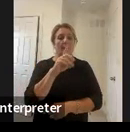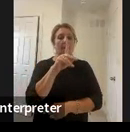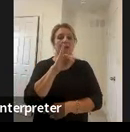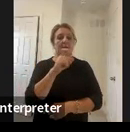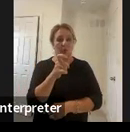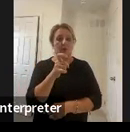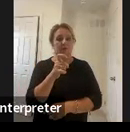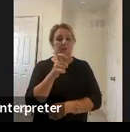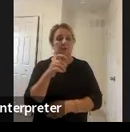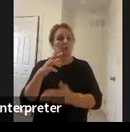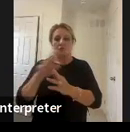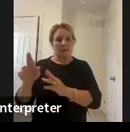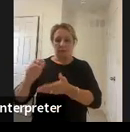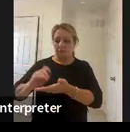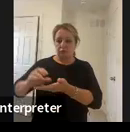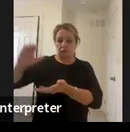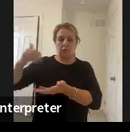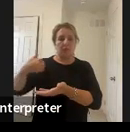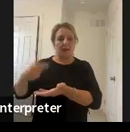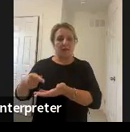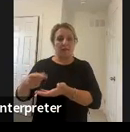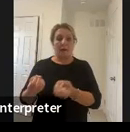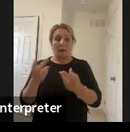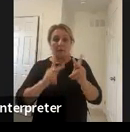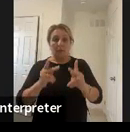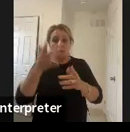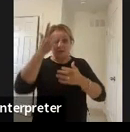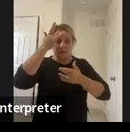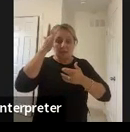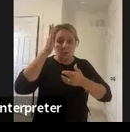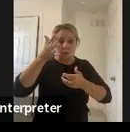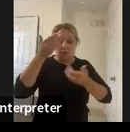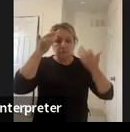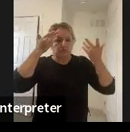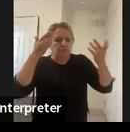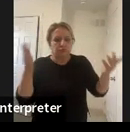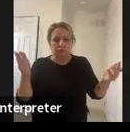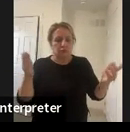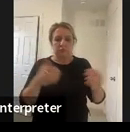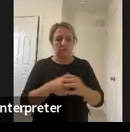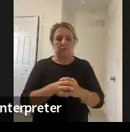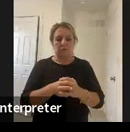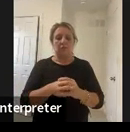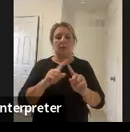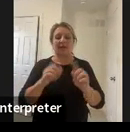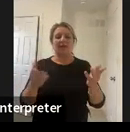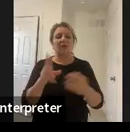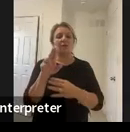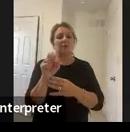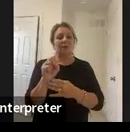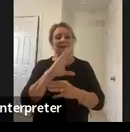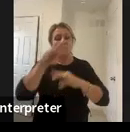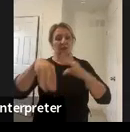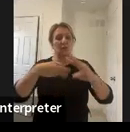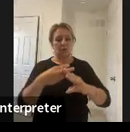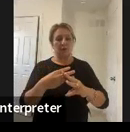of any outbreak is impossible to guess. The extent of the current outbreak of monkeypox in the U.S. and the world